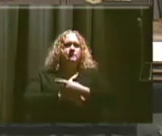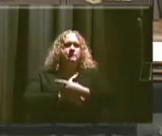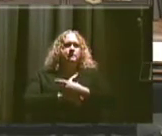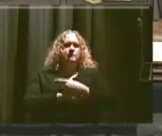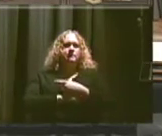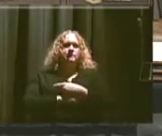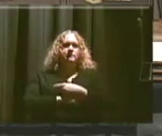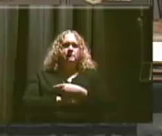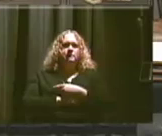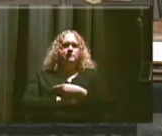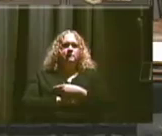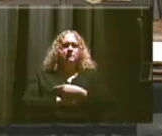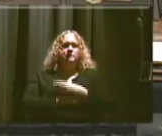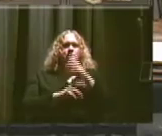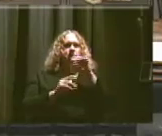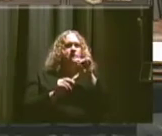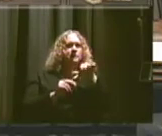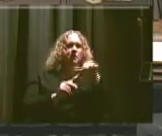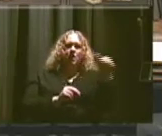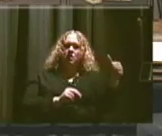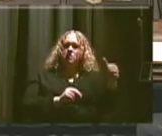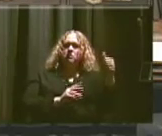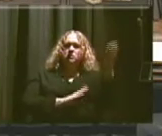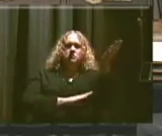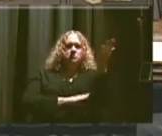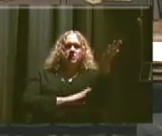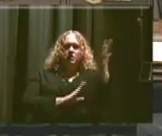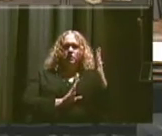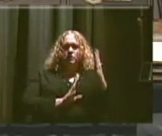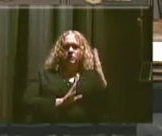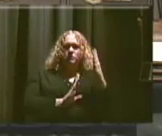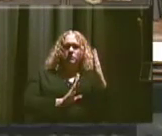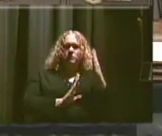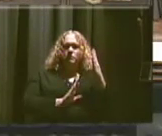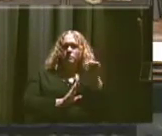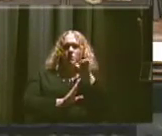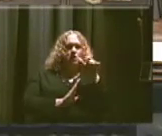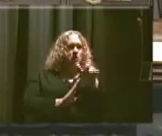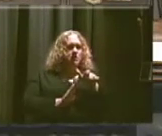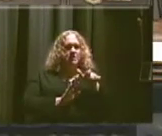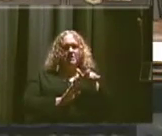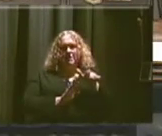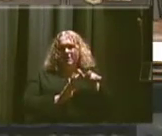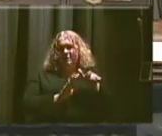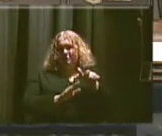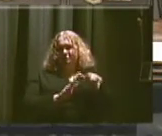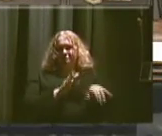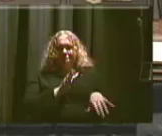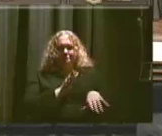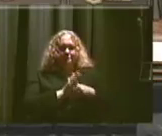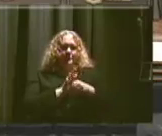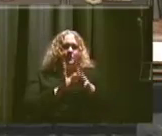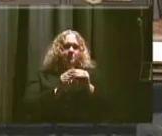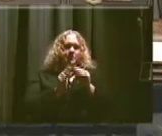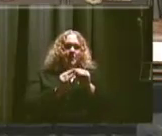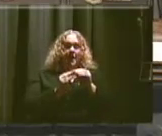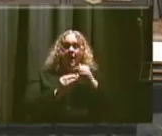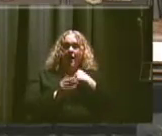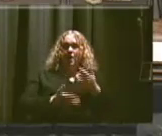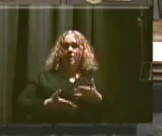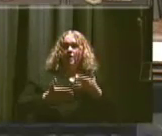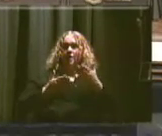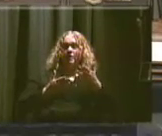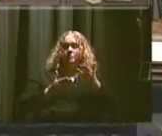Okay. There are no other speakers this evening, and there is no need for an executive session, so I would entertain